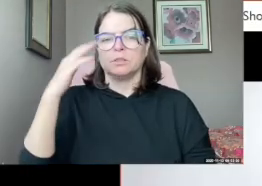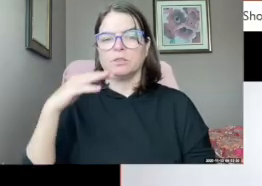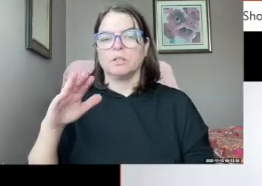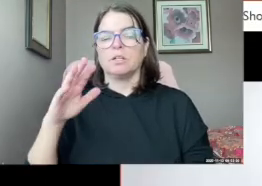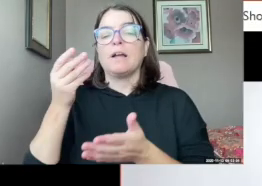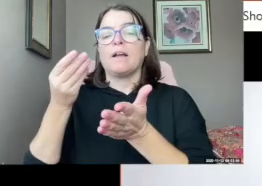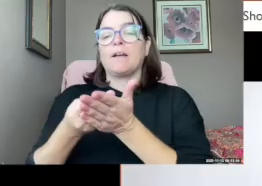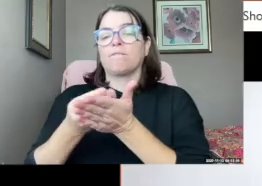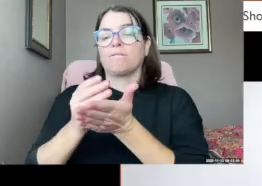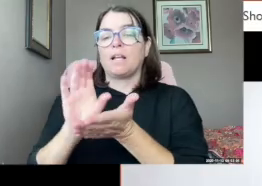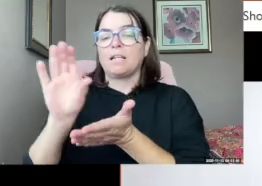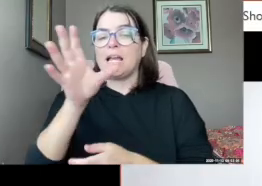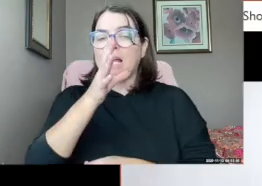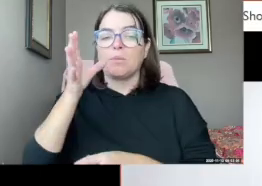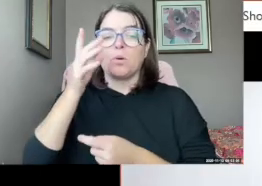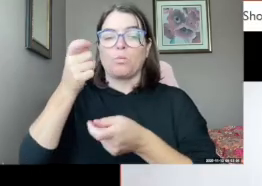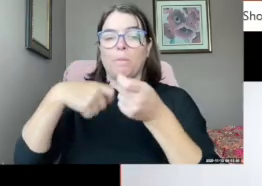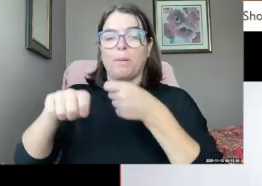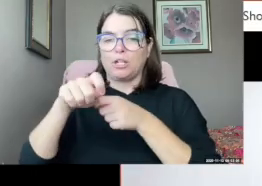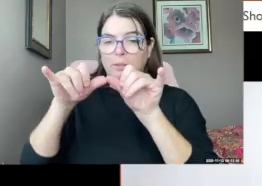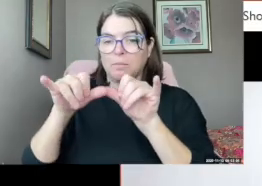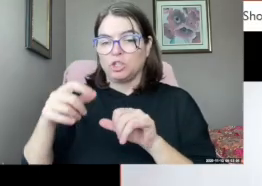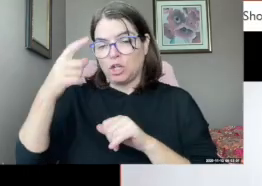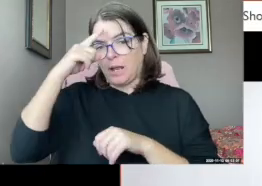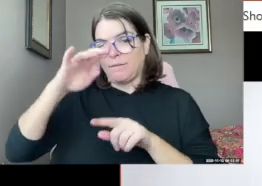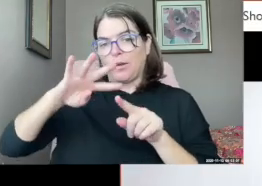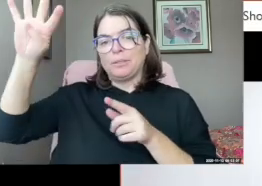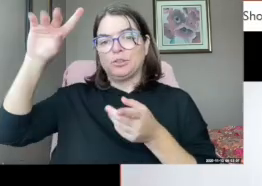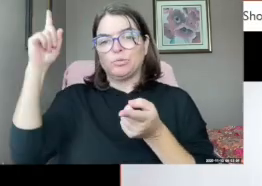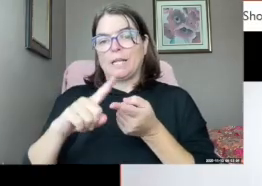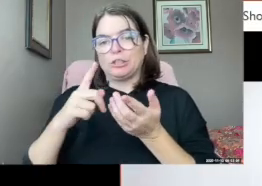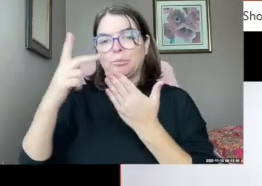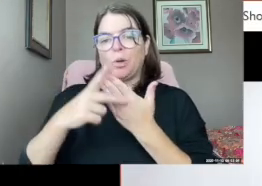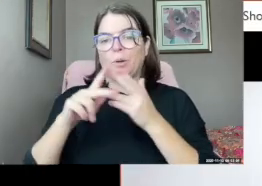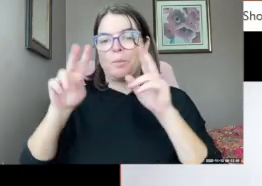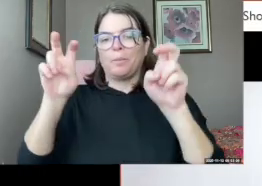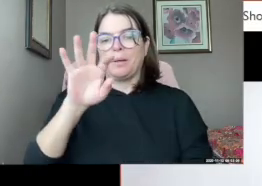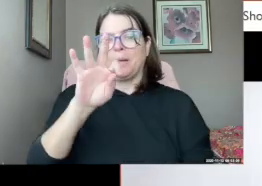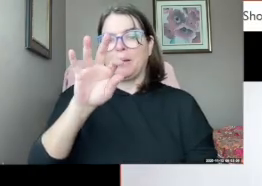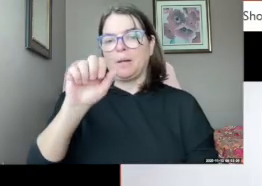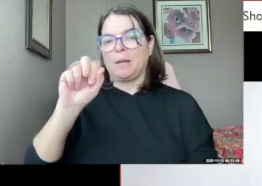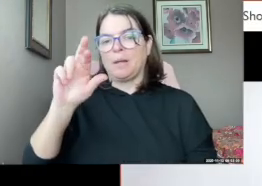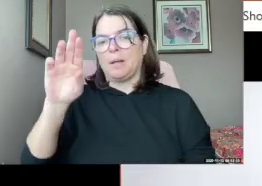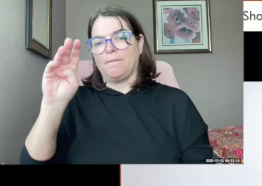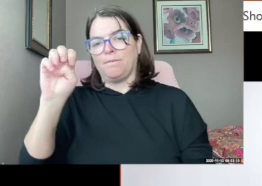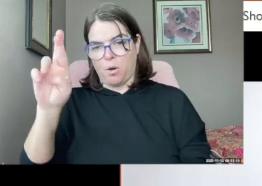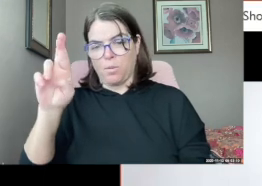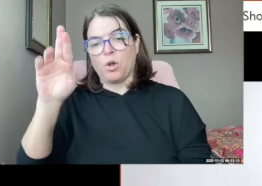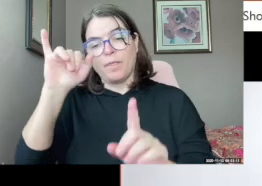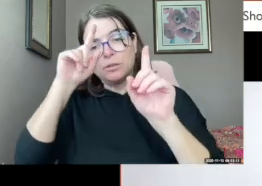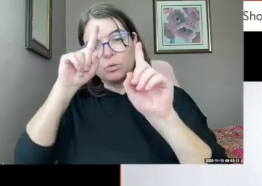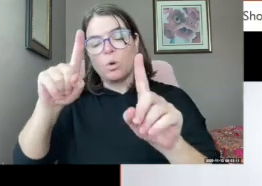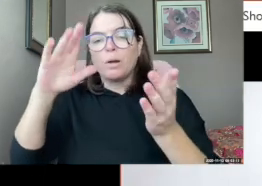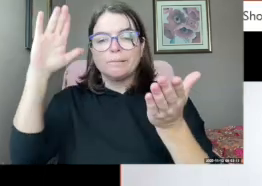The Funding Agricultural Replacement Measures for Emission Reductions Program, or FARMER program, supports